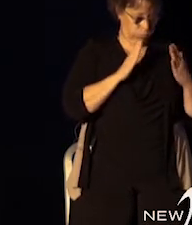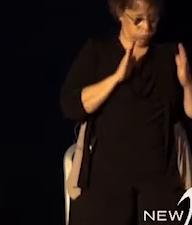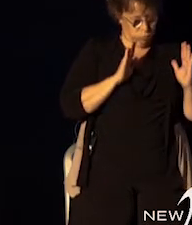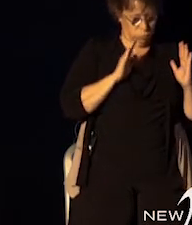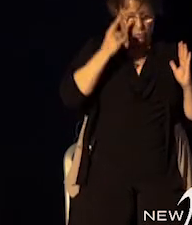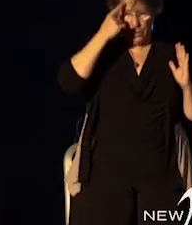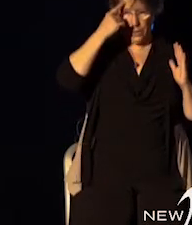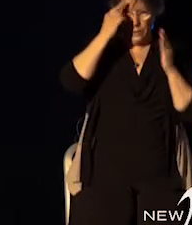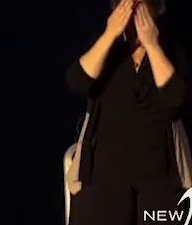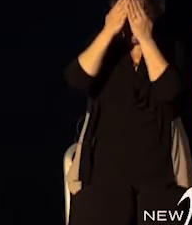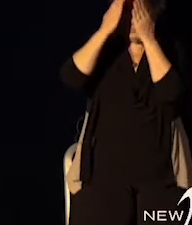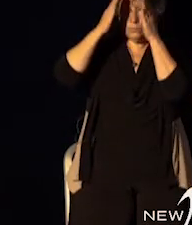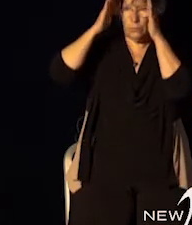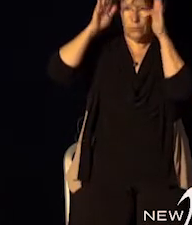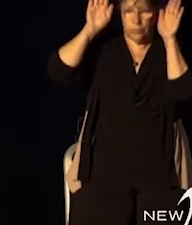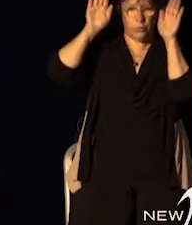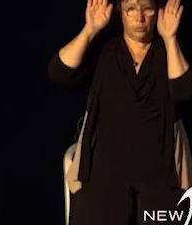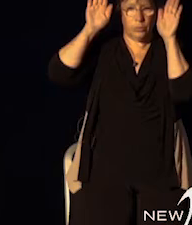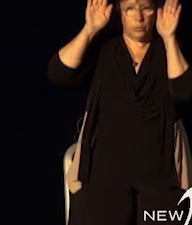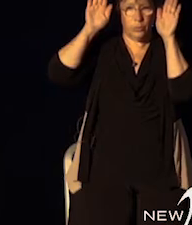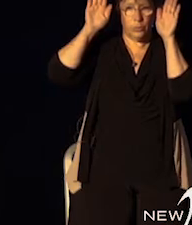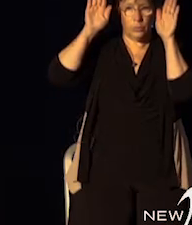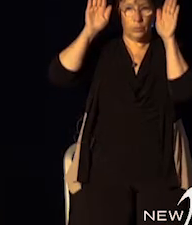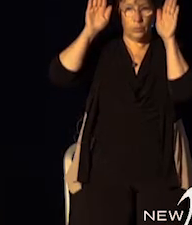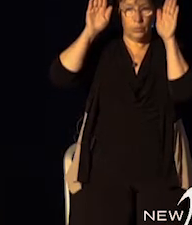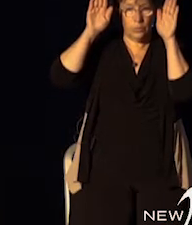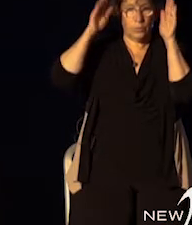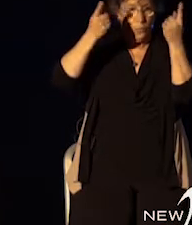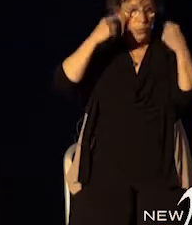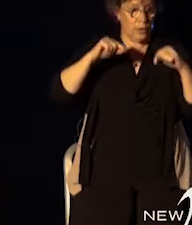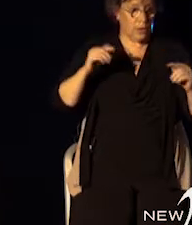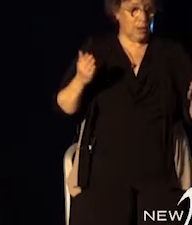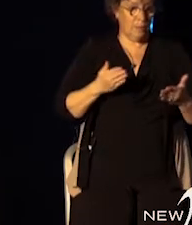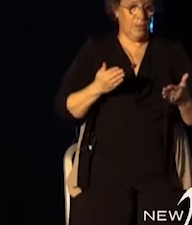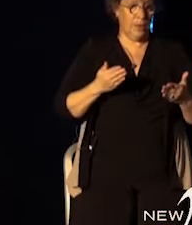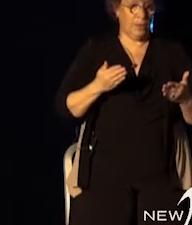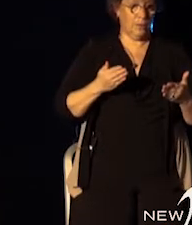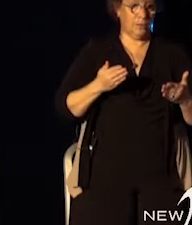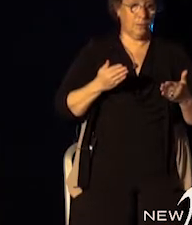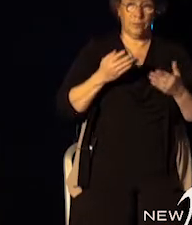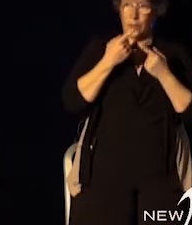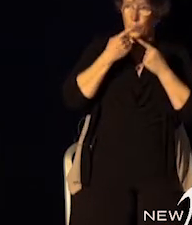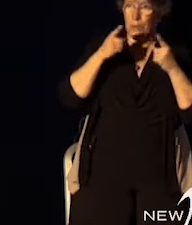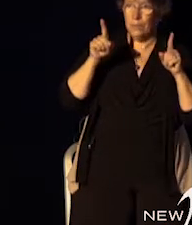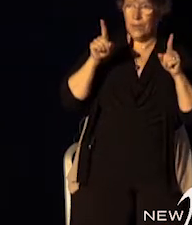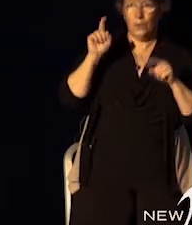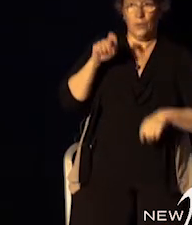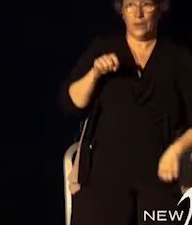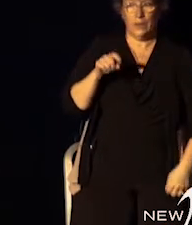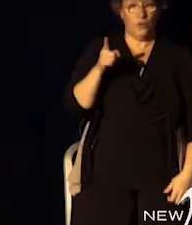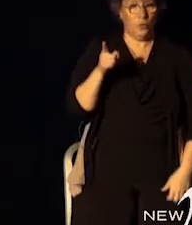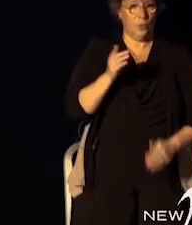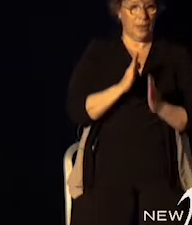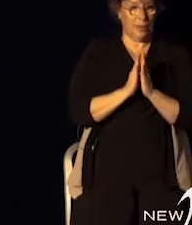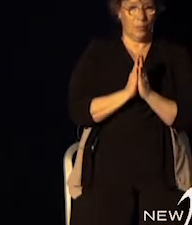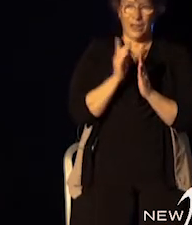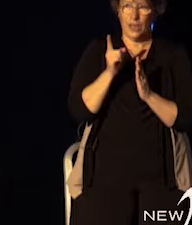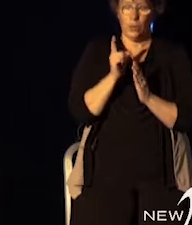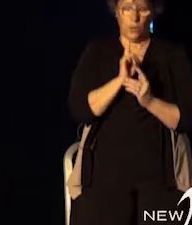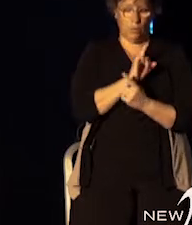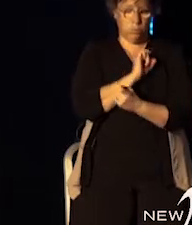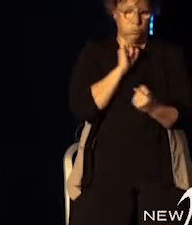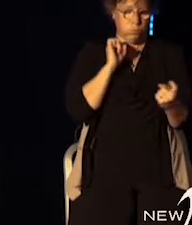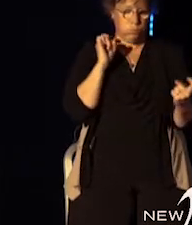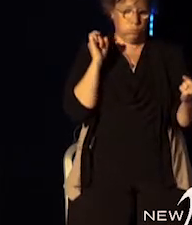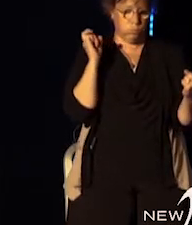minds. We come here today admitting our need for you, and I pray that you will transform